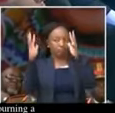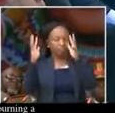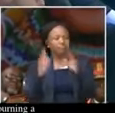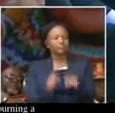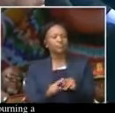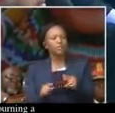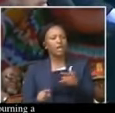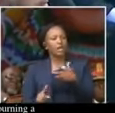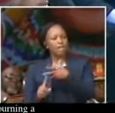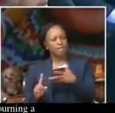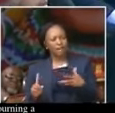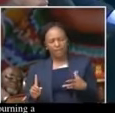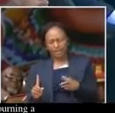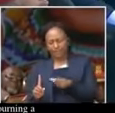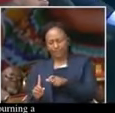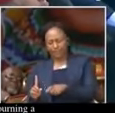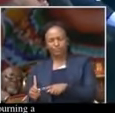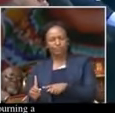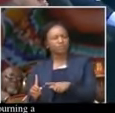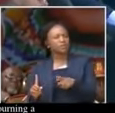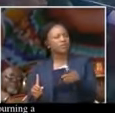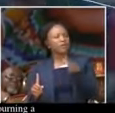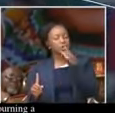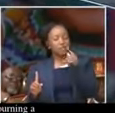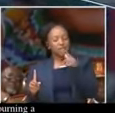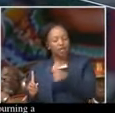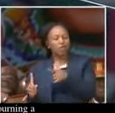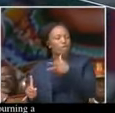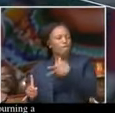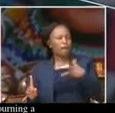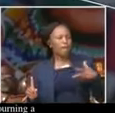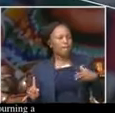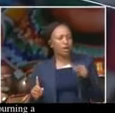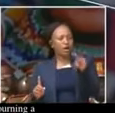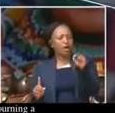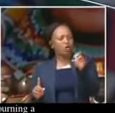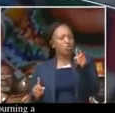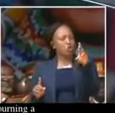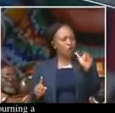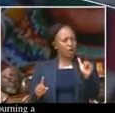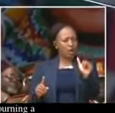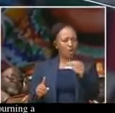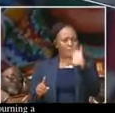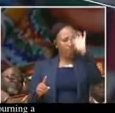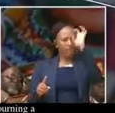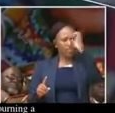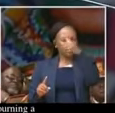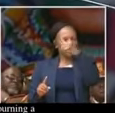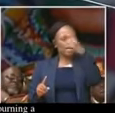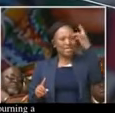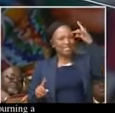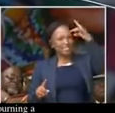you that Mama Nora Mutlodi from Brantford, your star